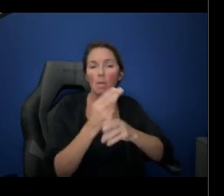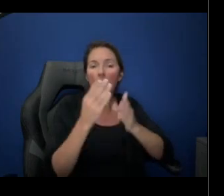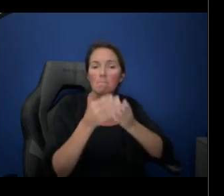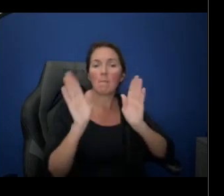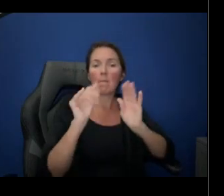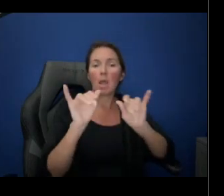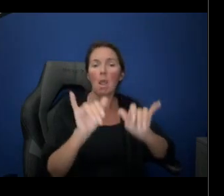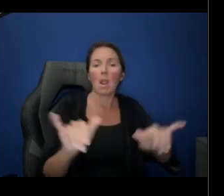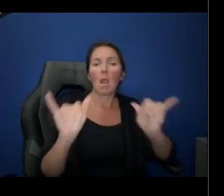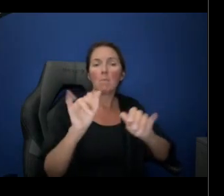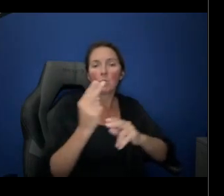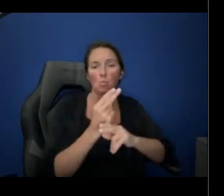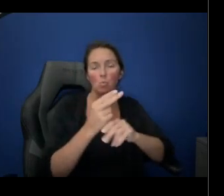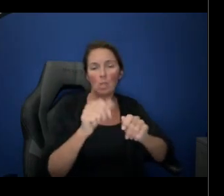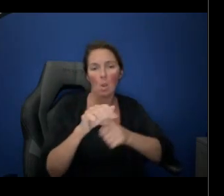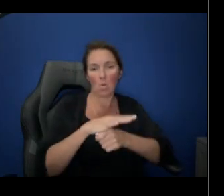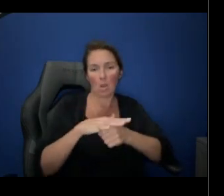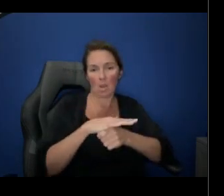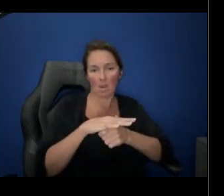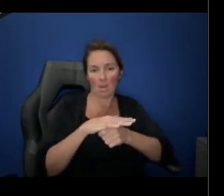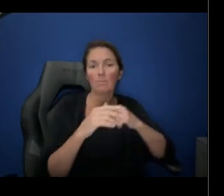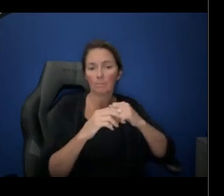and common use areas.